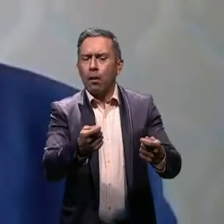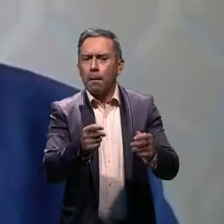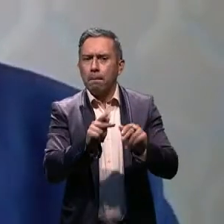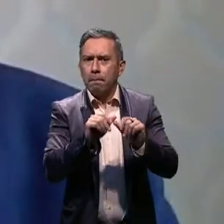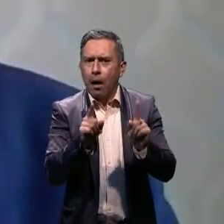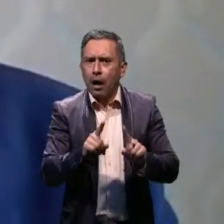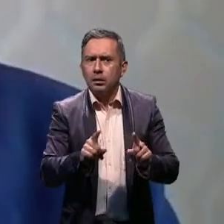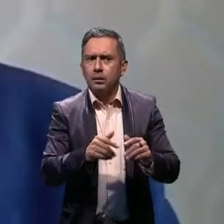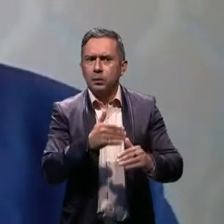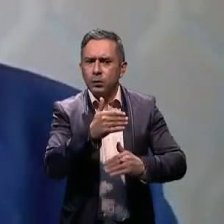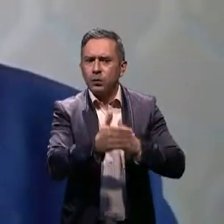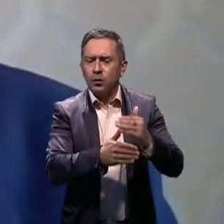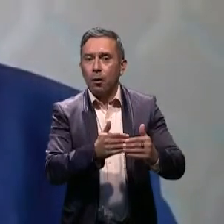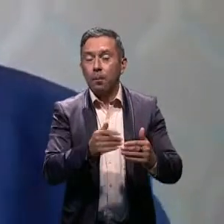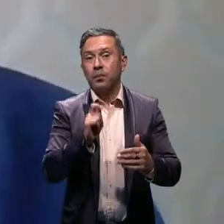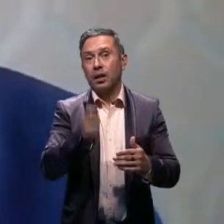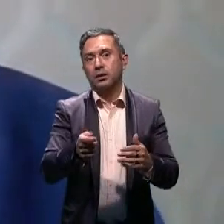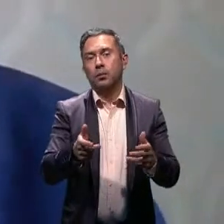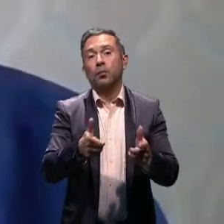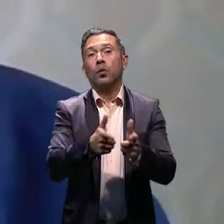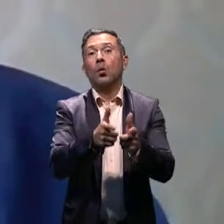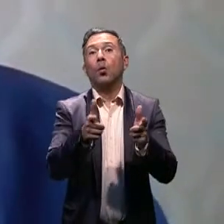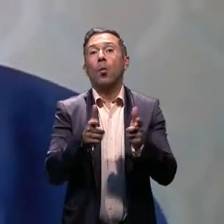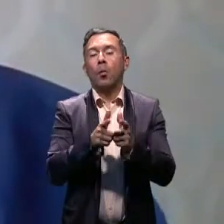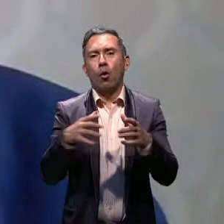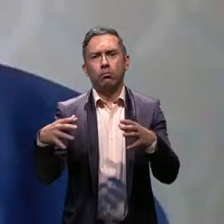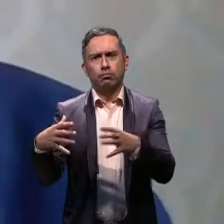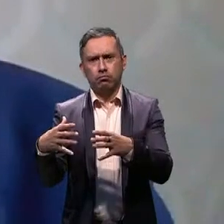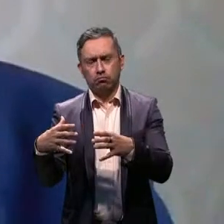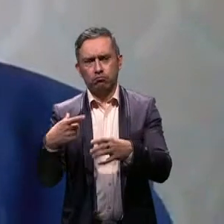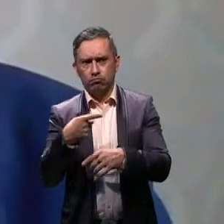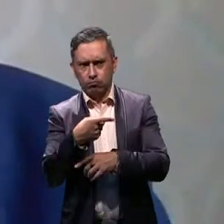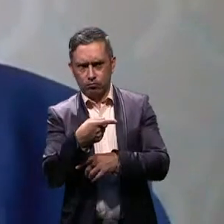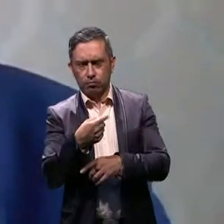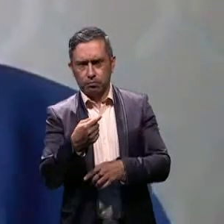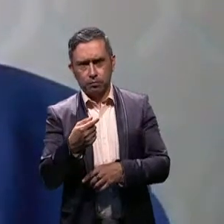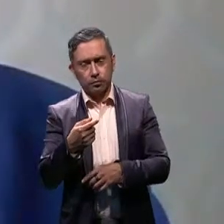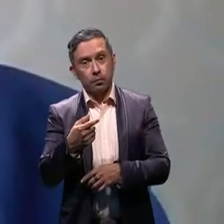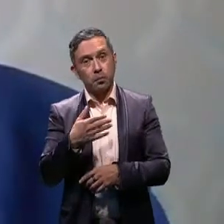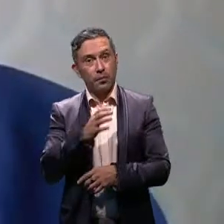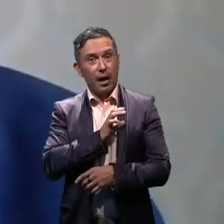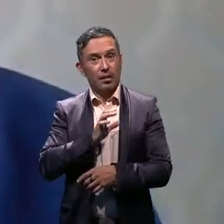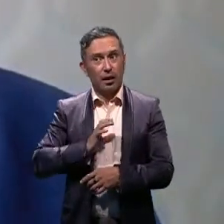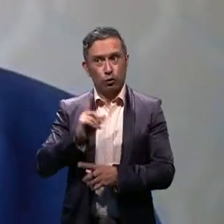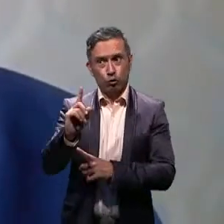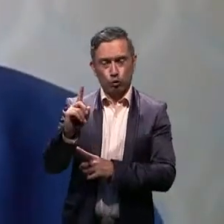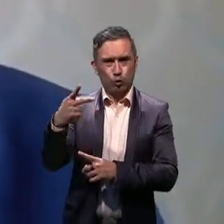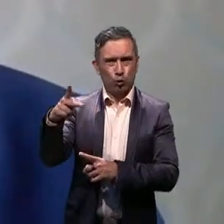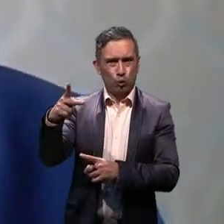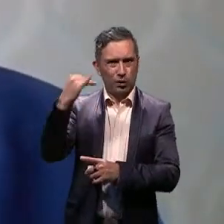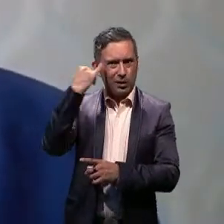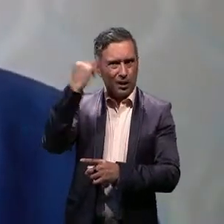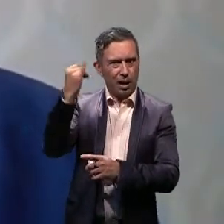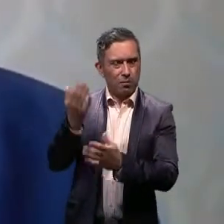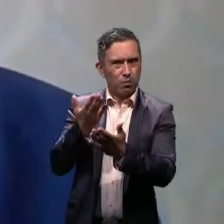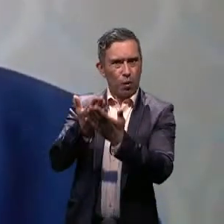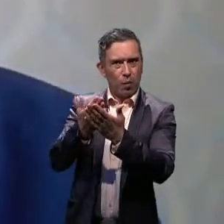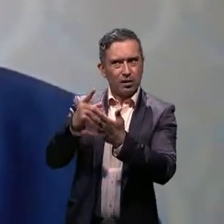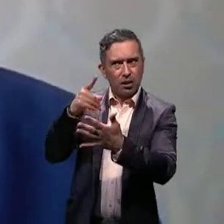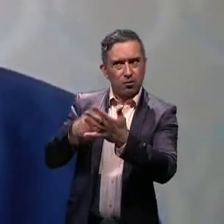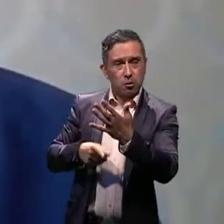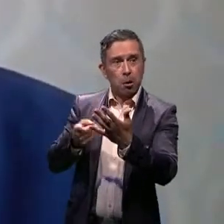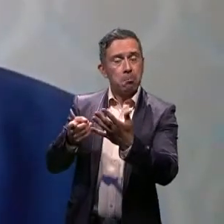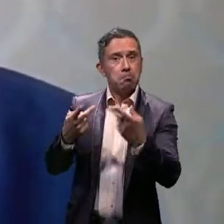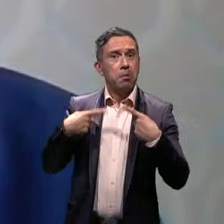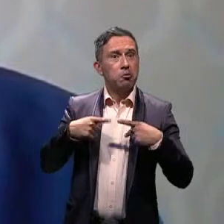where you have a certain group that accepts that their candidates or that the public policies that they